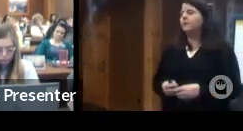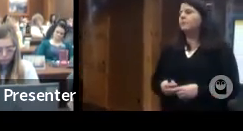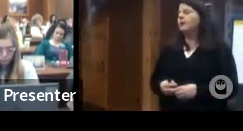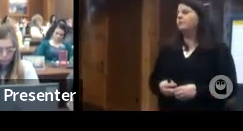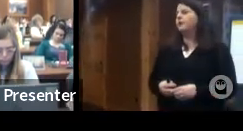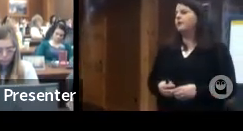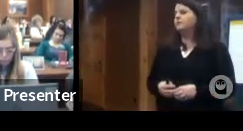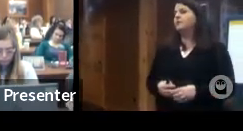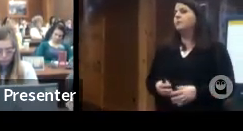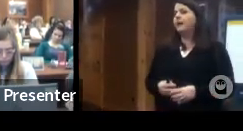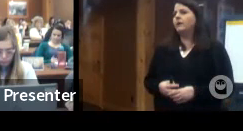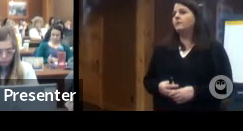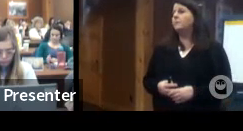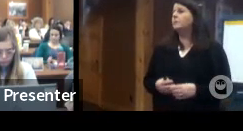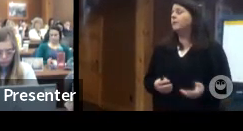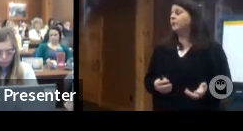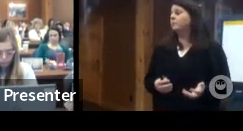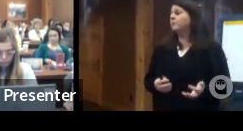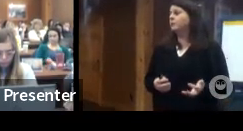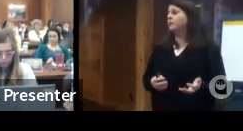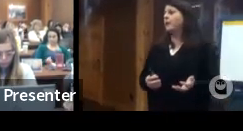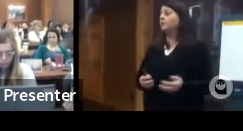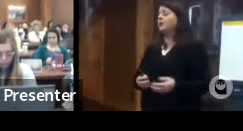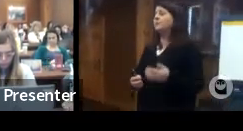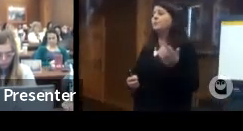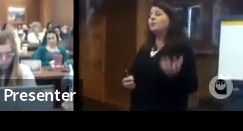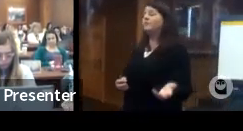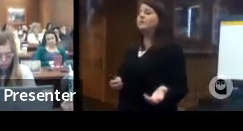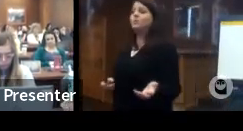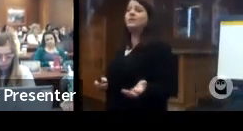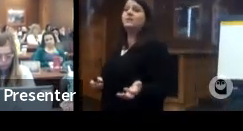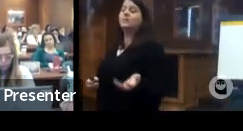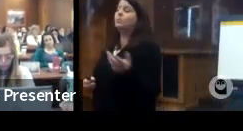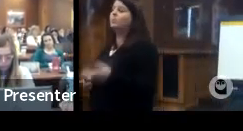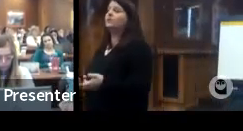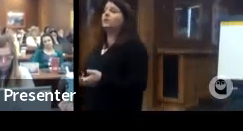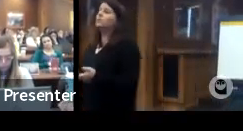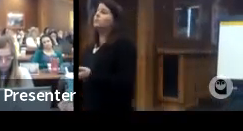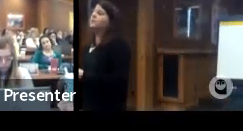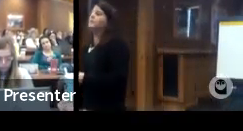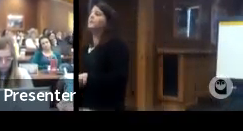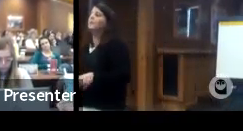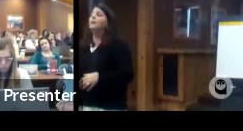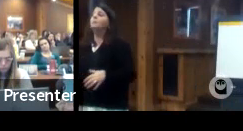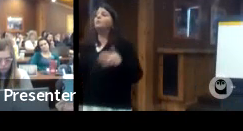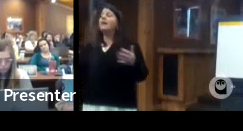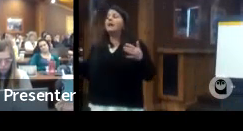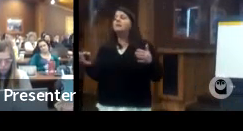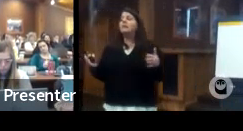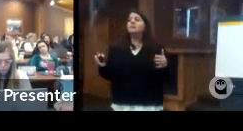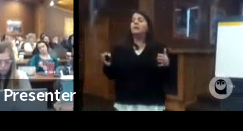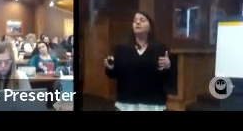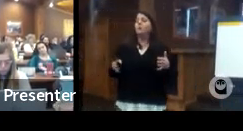them. Some of them come from civil backgrounds. Some of them come from criminal backgrounds. Some are more defense oriented. Some are more prosecution oriented. But